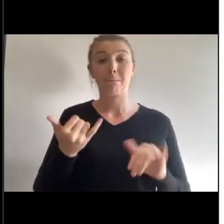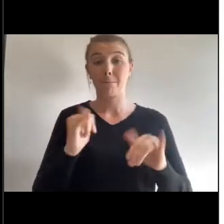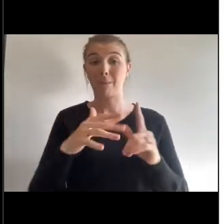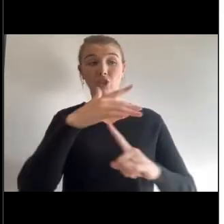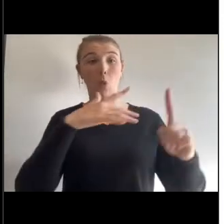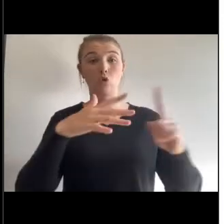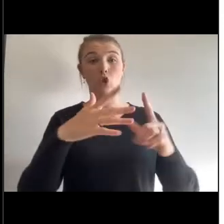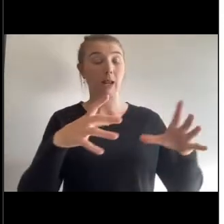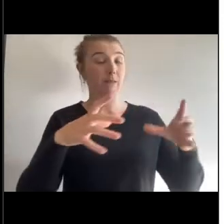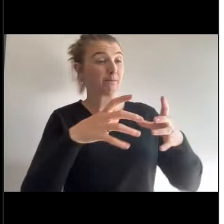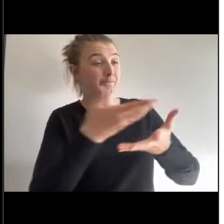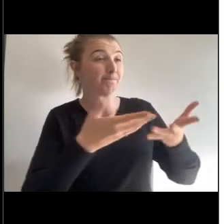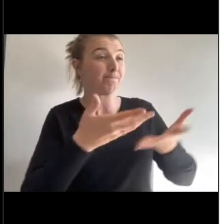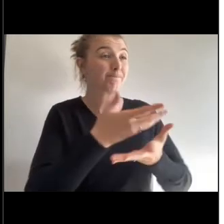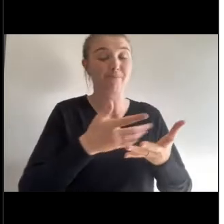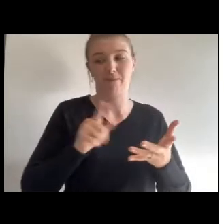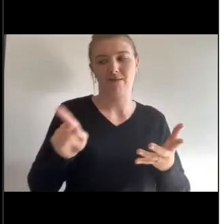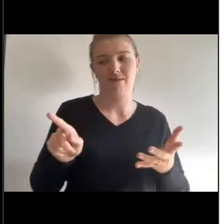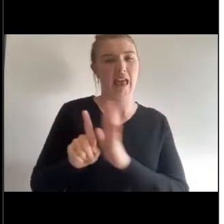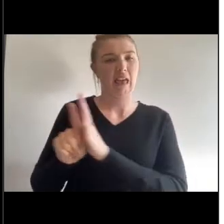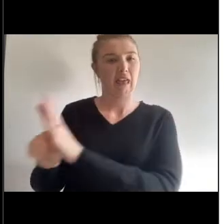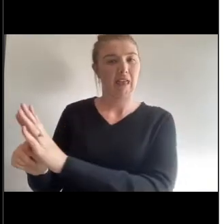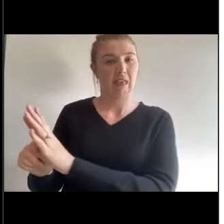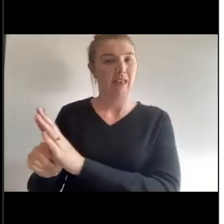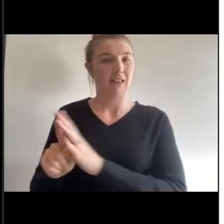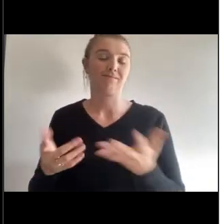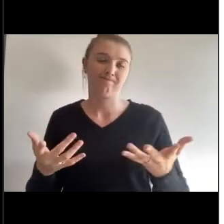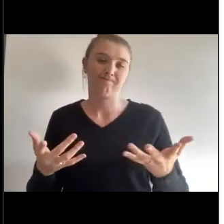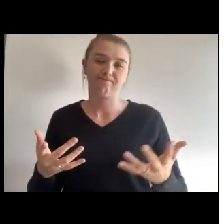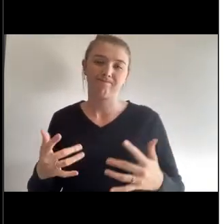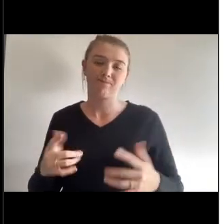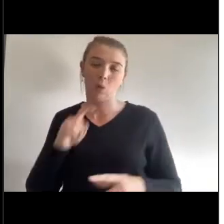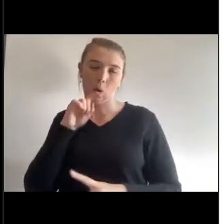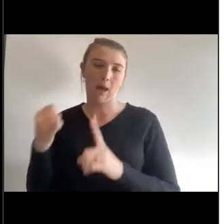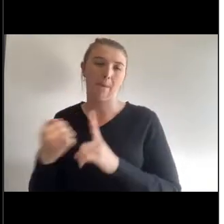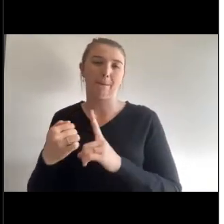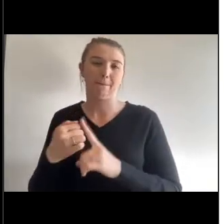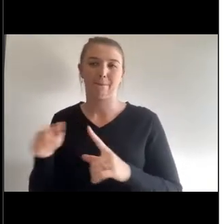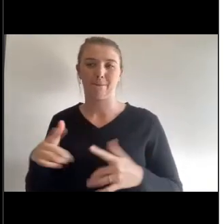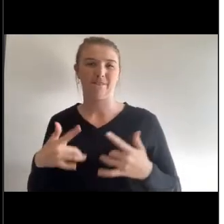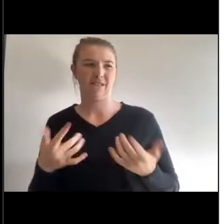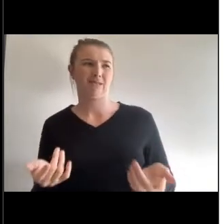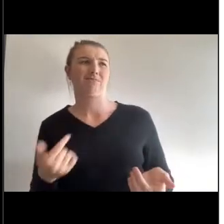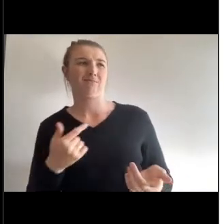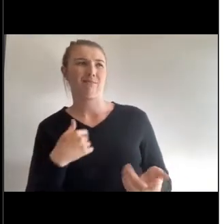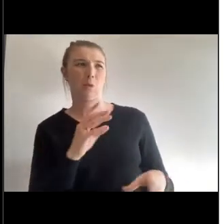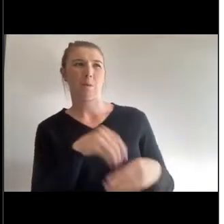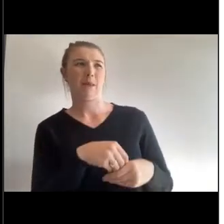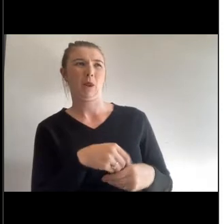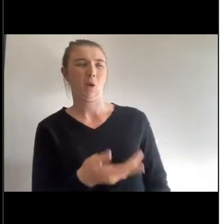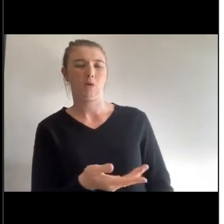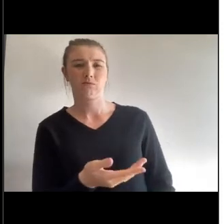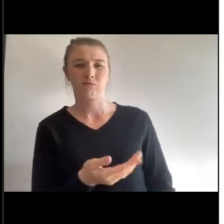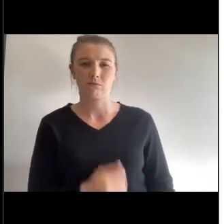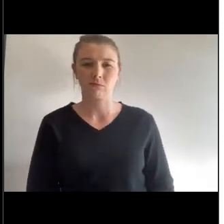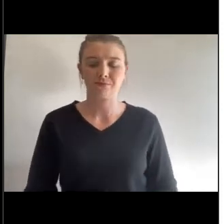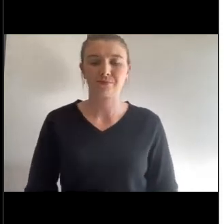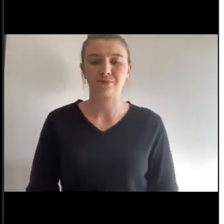of exclusion, I mean, there's no surprises there, right? That also makes people feel like they don't belong. And then the